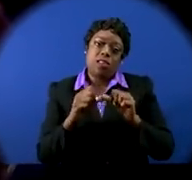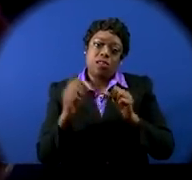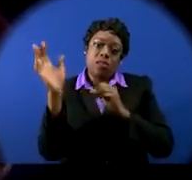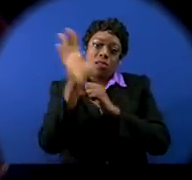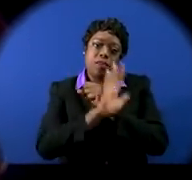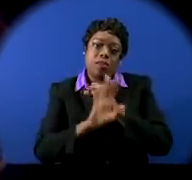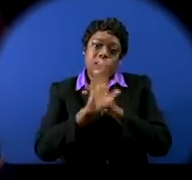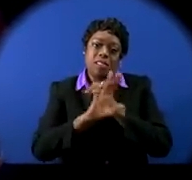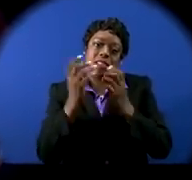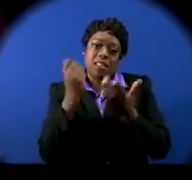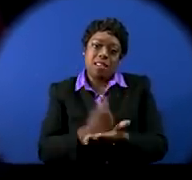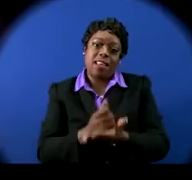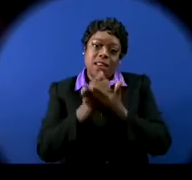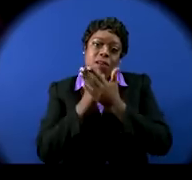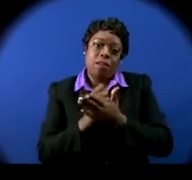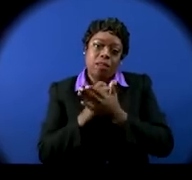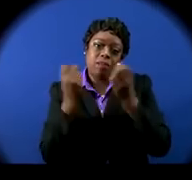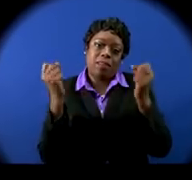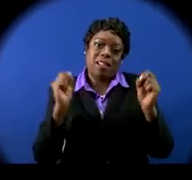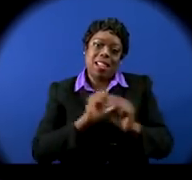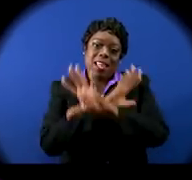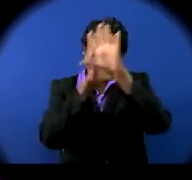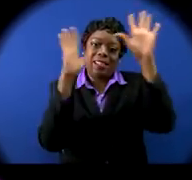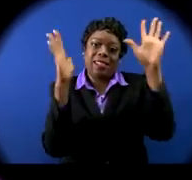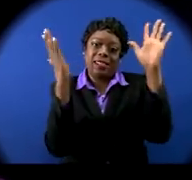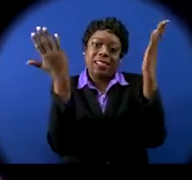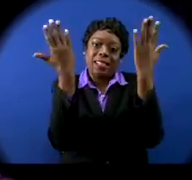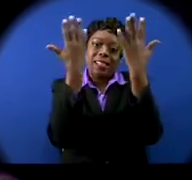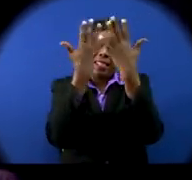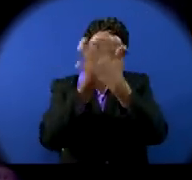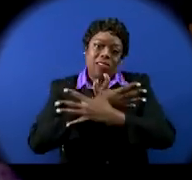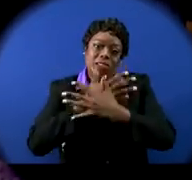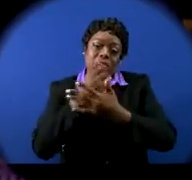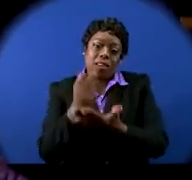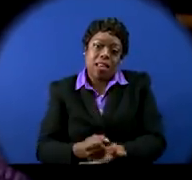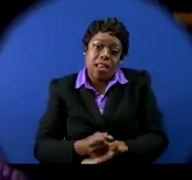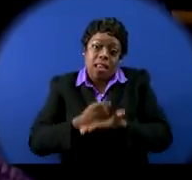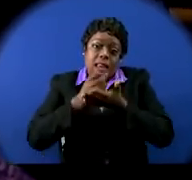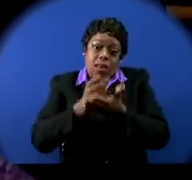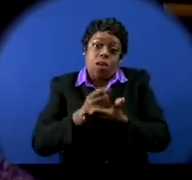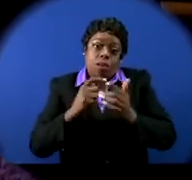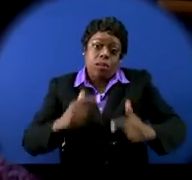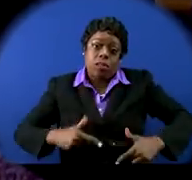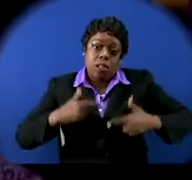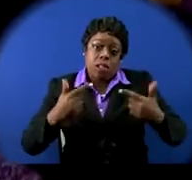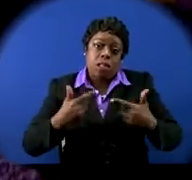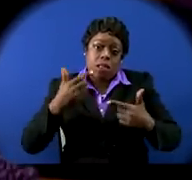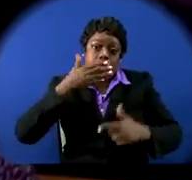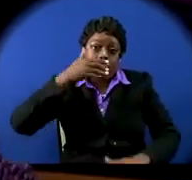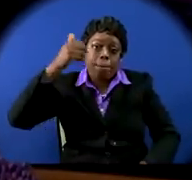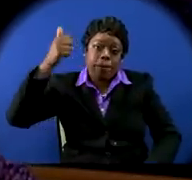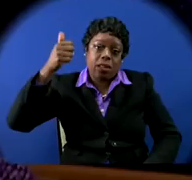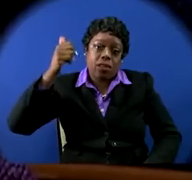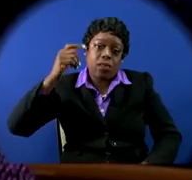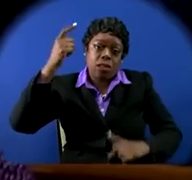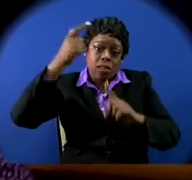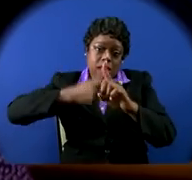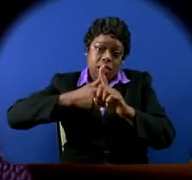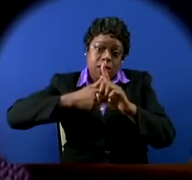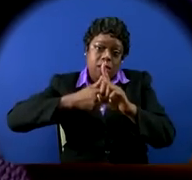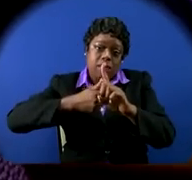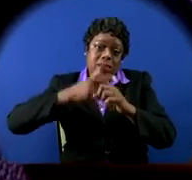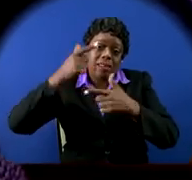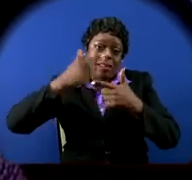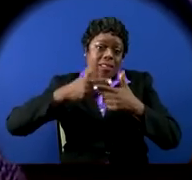Help us to be lights in this dark world. Help us to live better for you in this month than we did in the previous months, so that your glory might